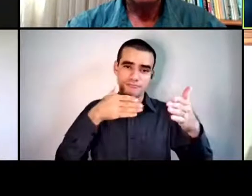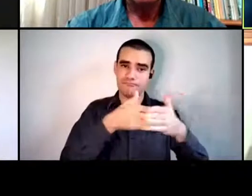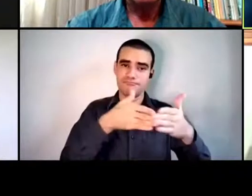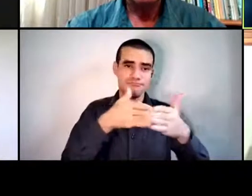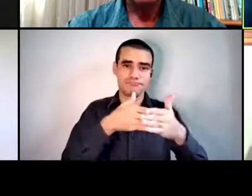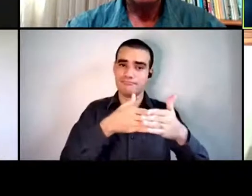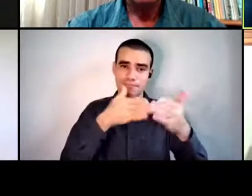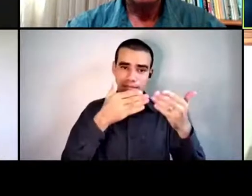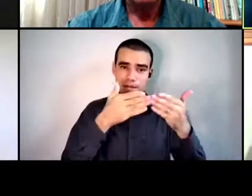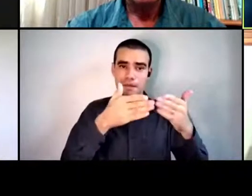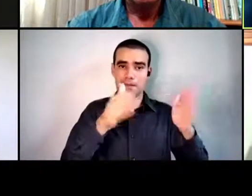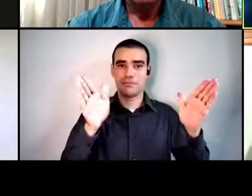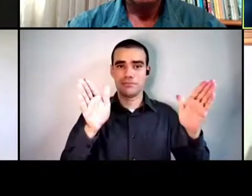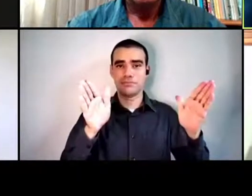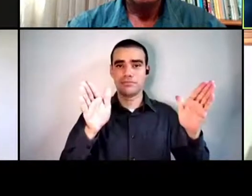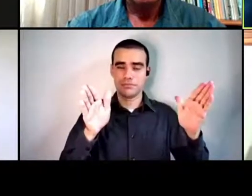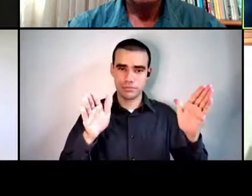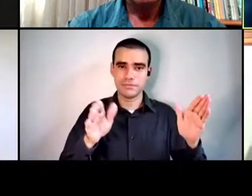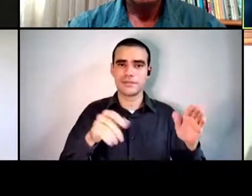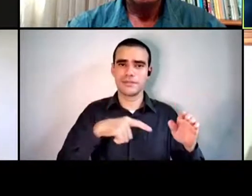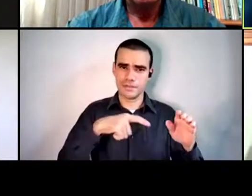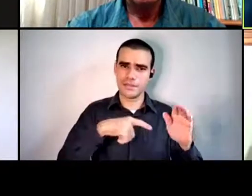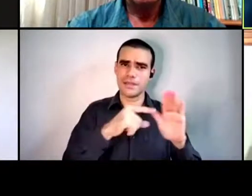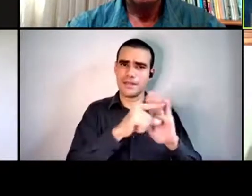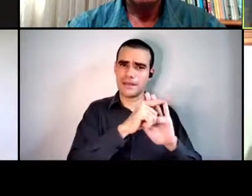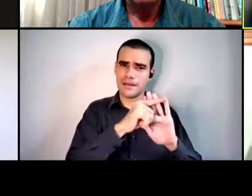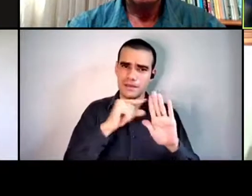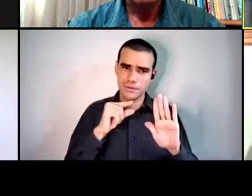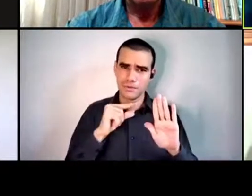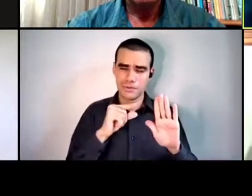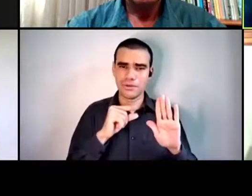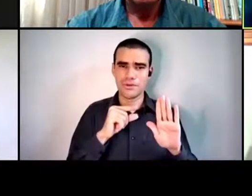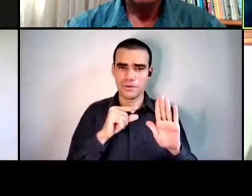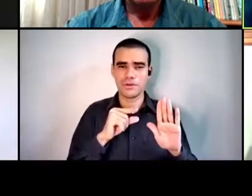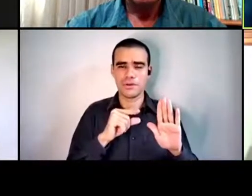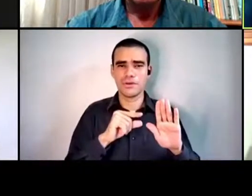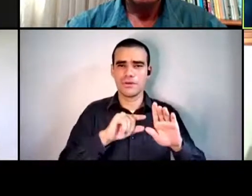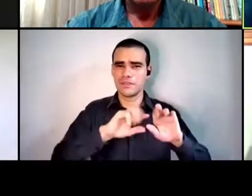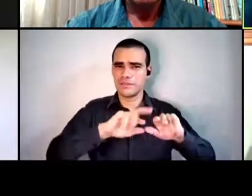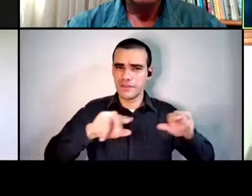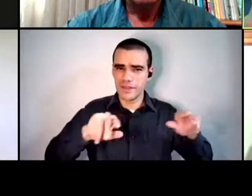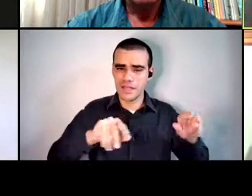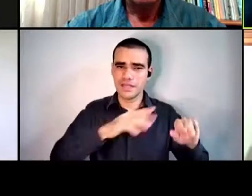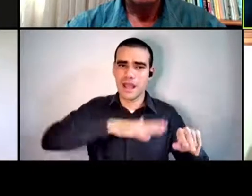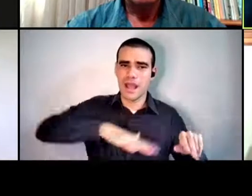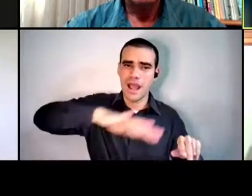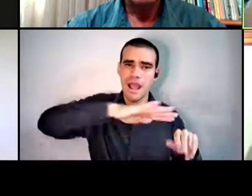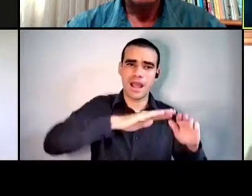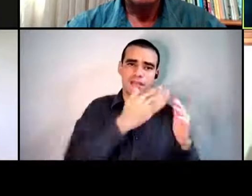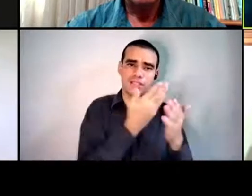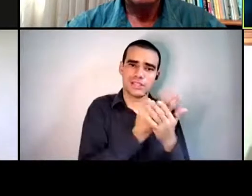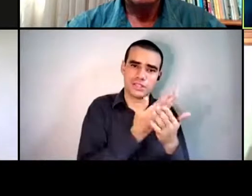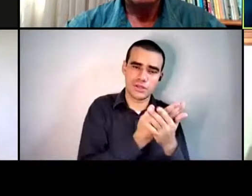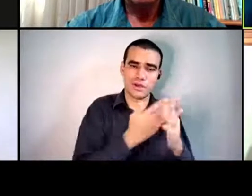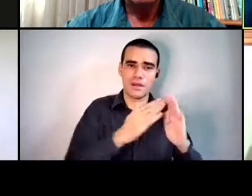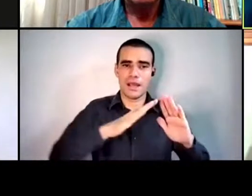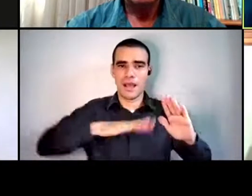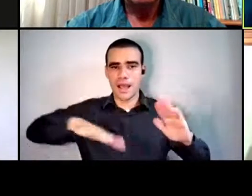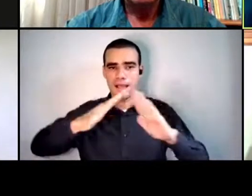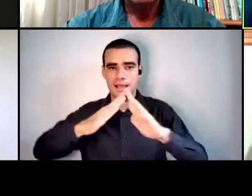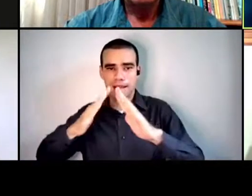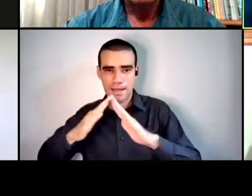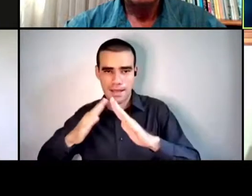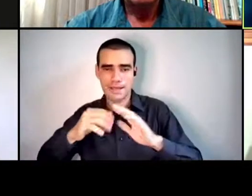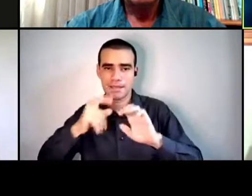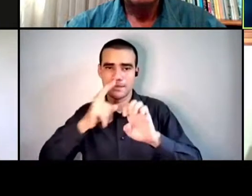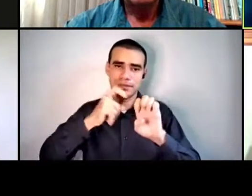limits that were very well defined, and some authors talk about this, the workspace and home space and space